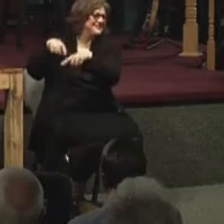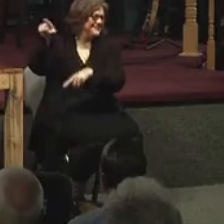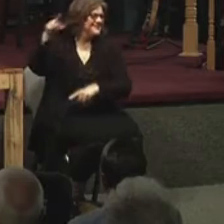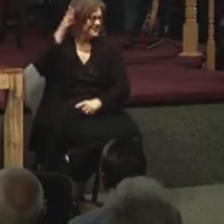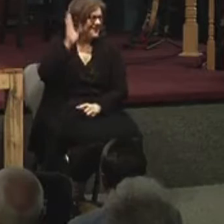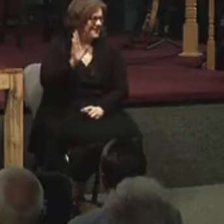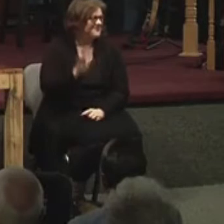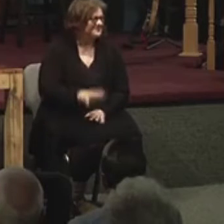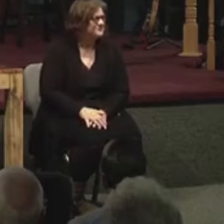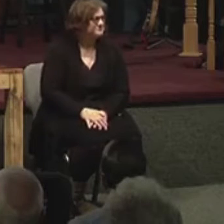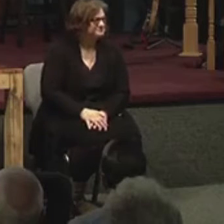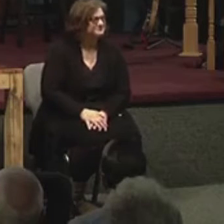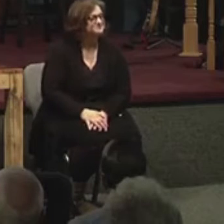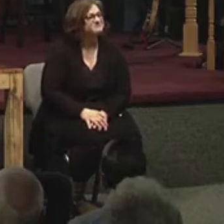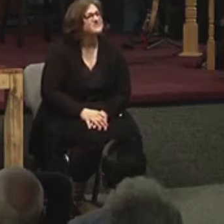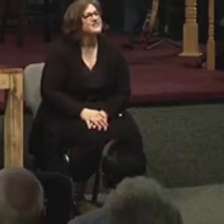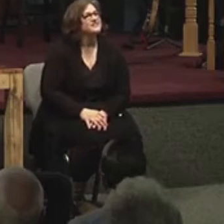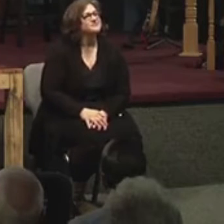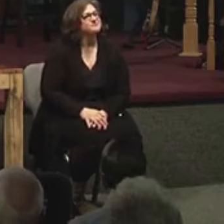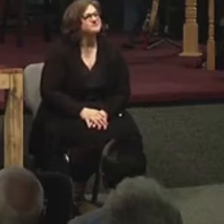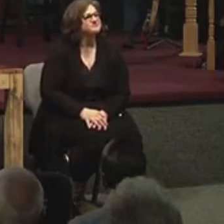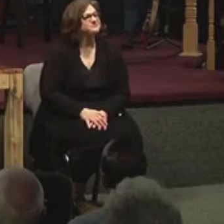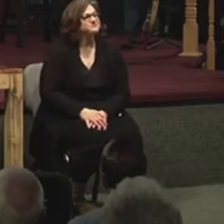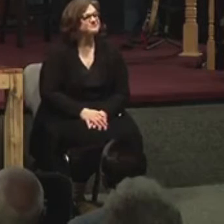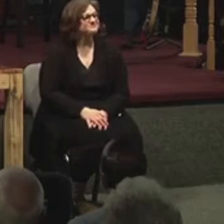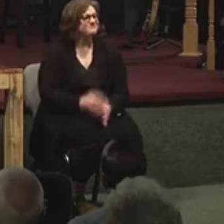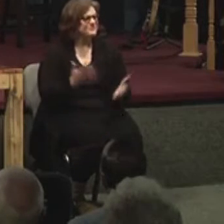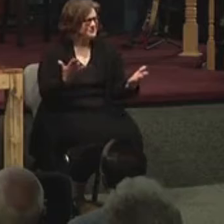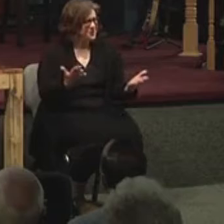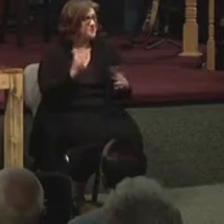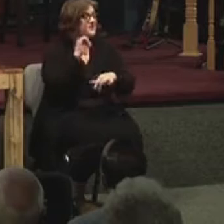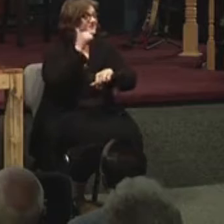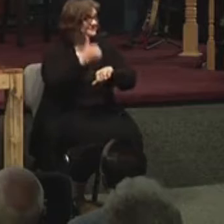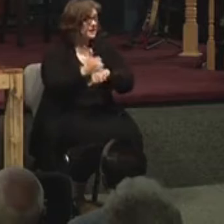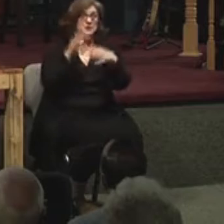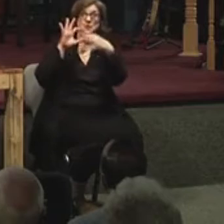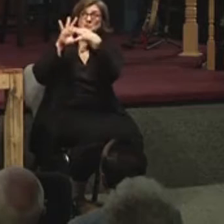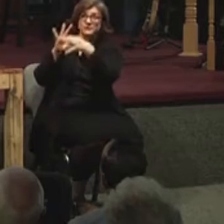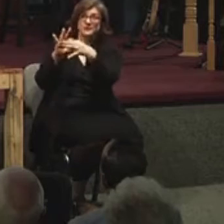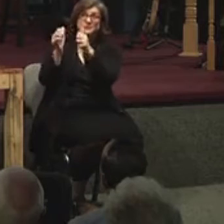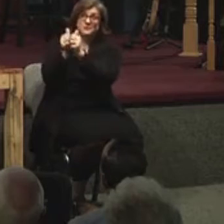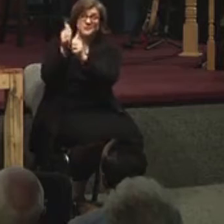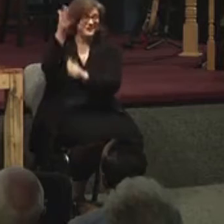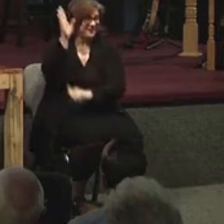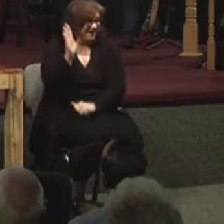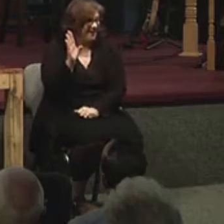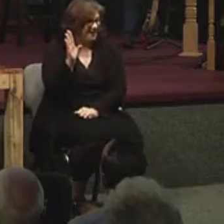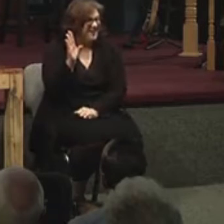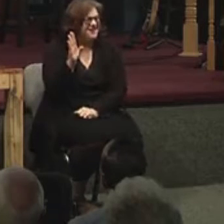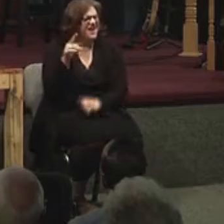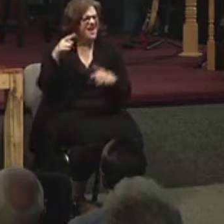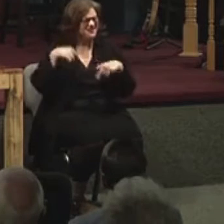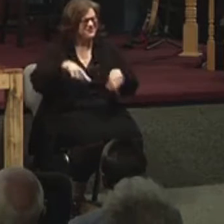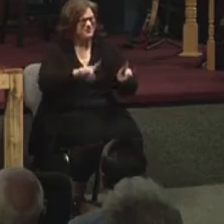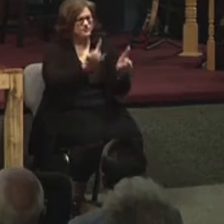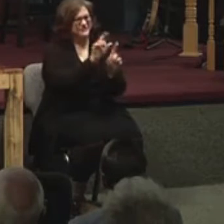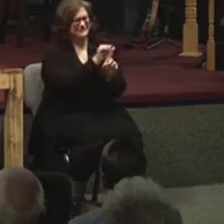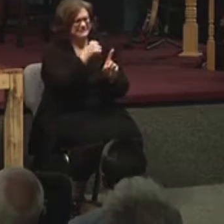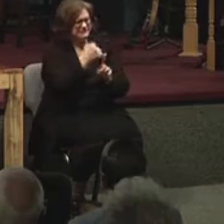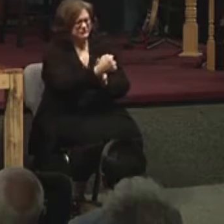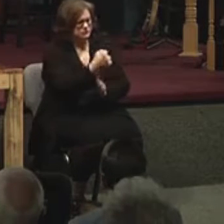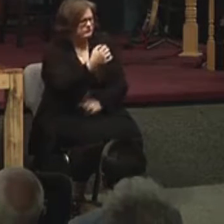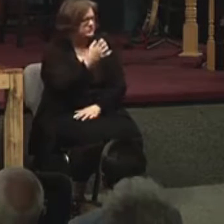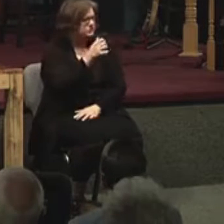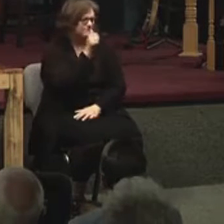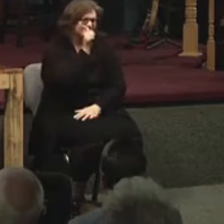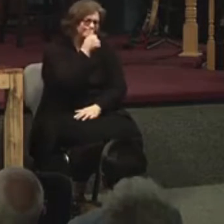us. So we have this relationship with God. And during hardship, we hold on